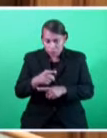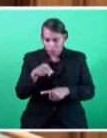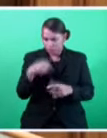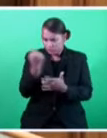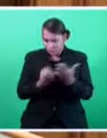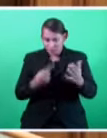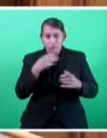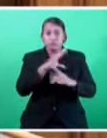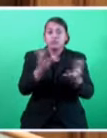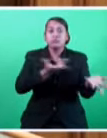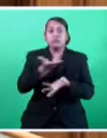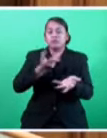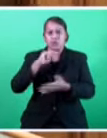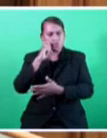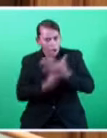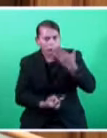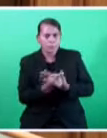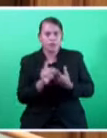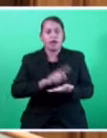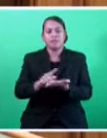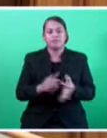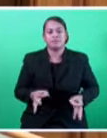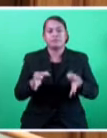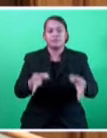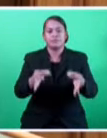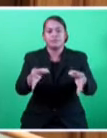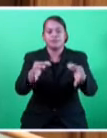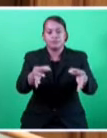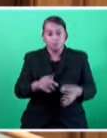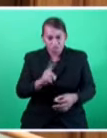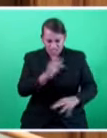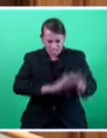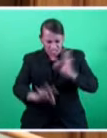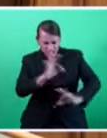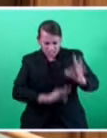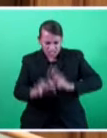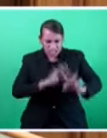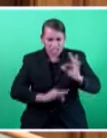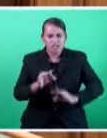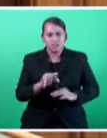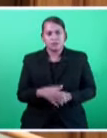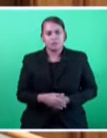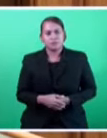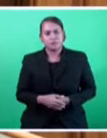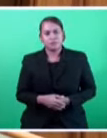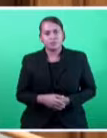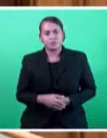That will take place. It's just the order. Thank you.